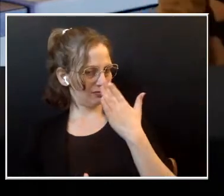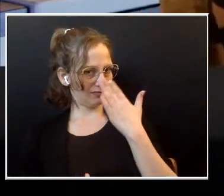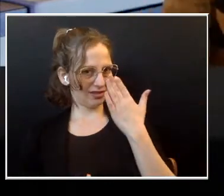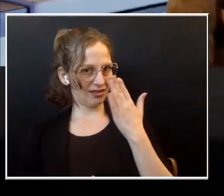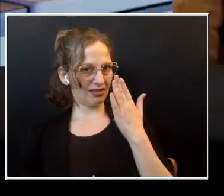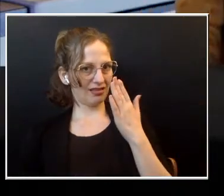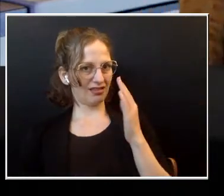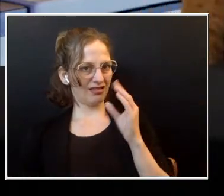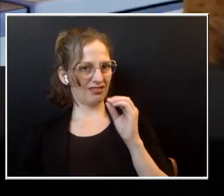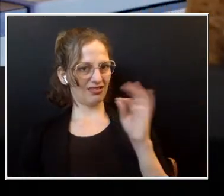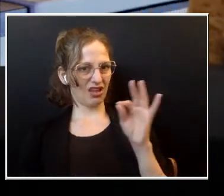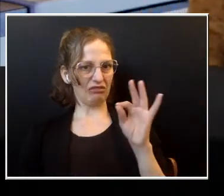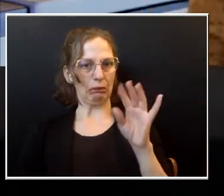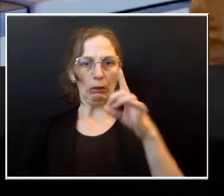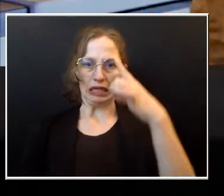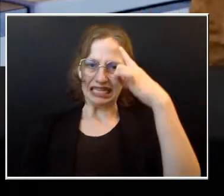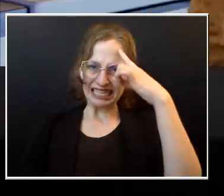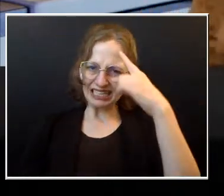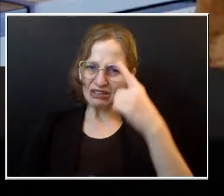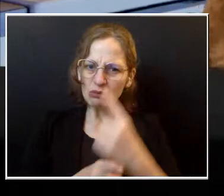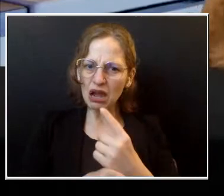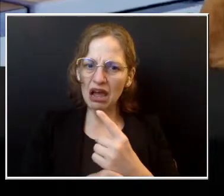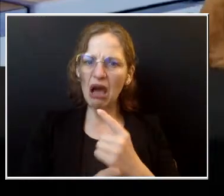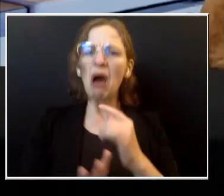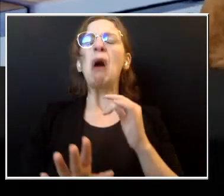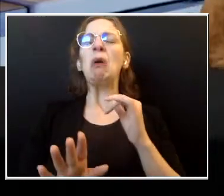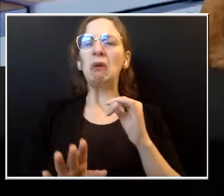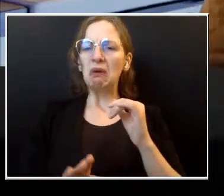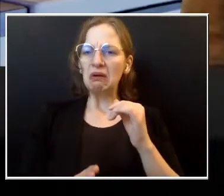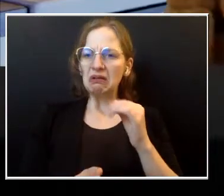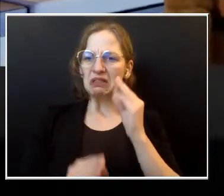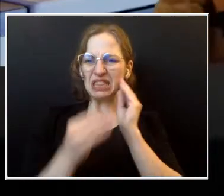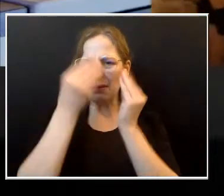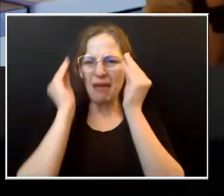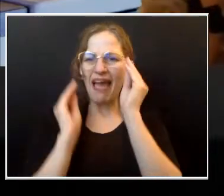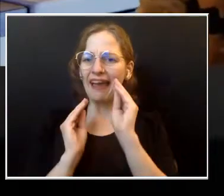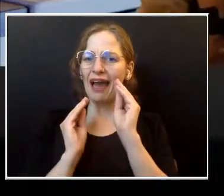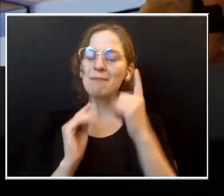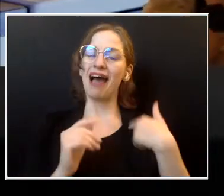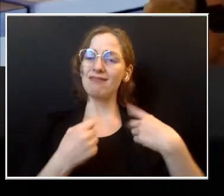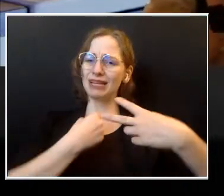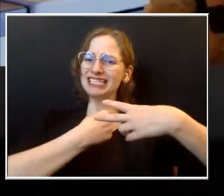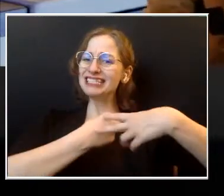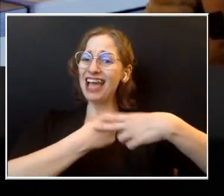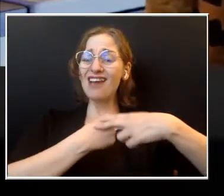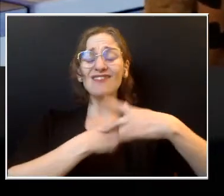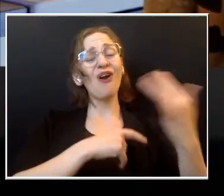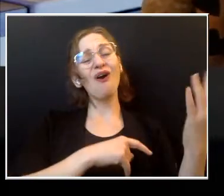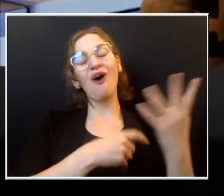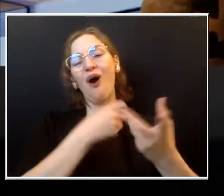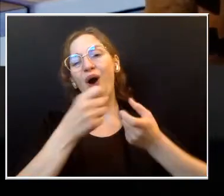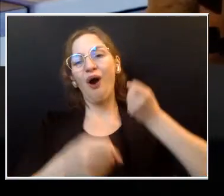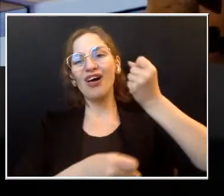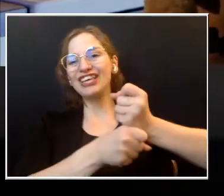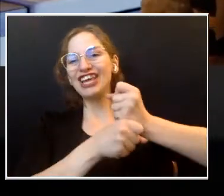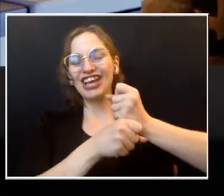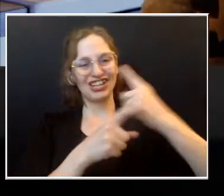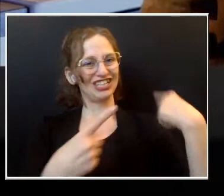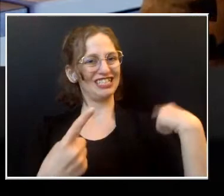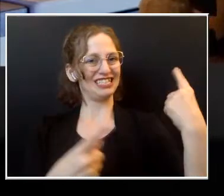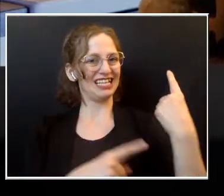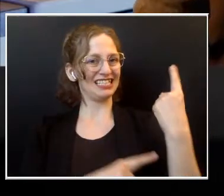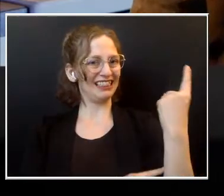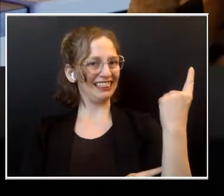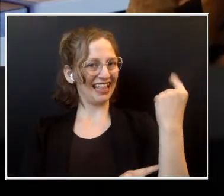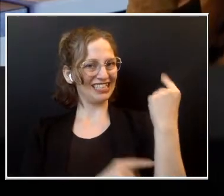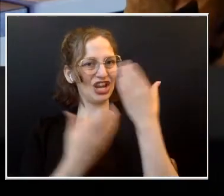Hunter. Oh, that's that makeup. I've been saving it all year long. since last Halloween. Oh, it could be